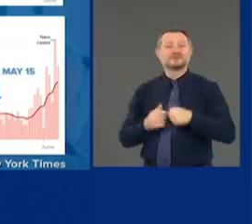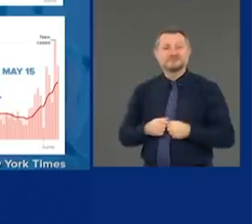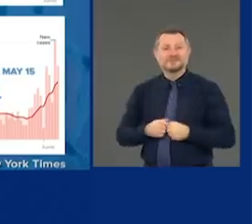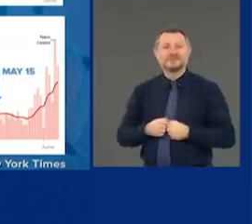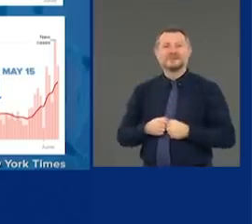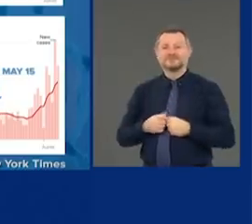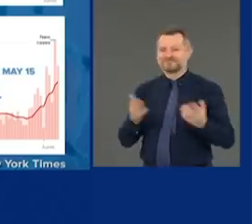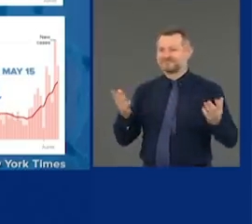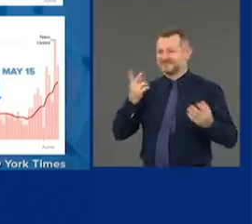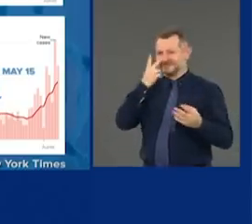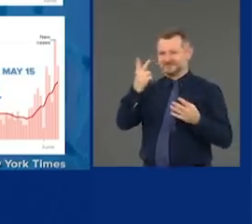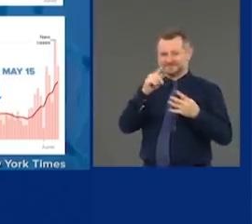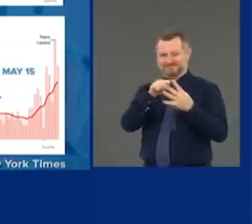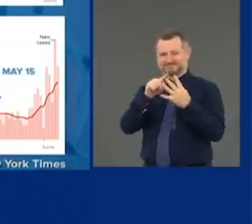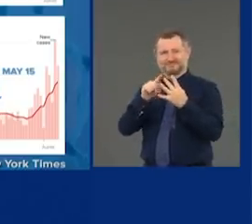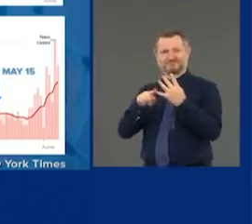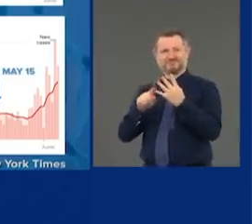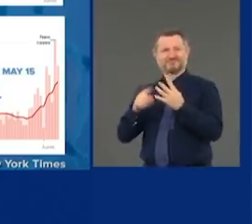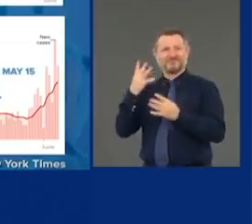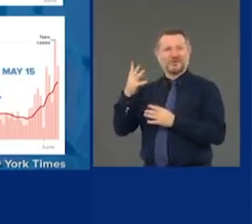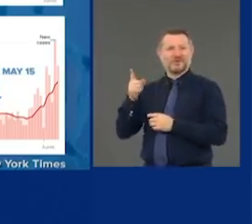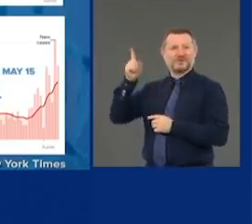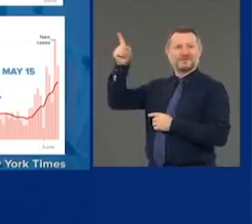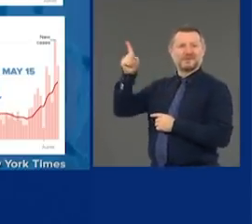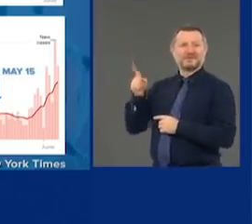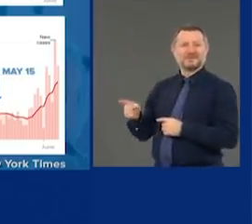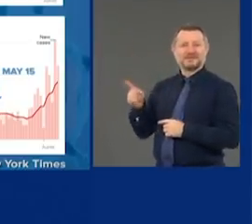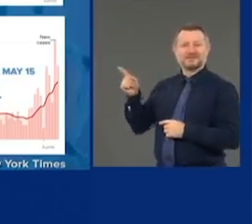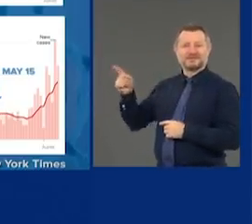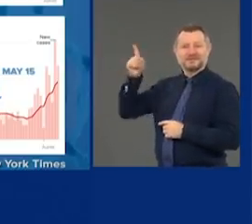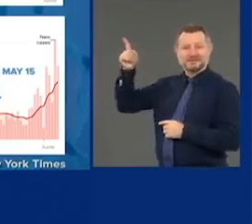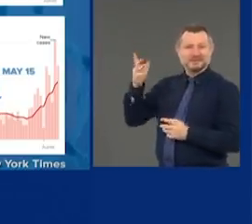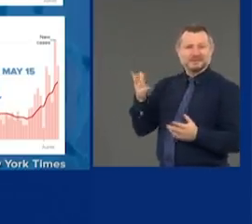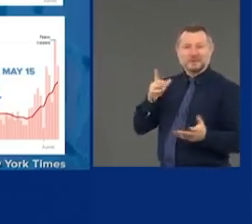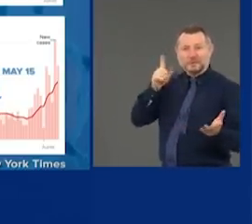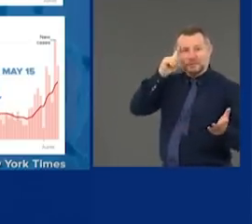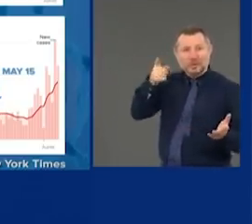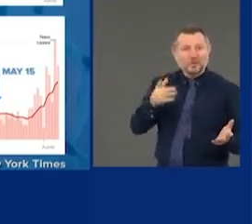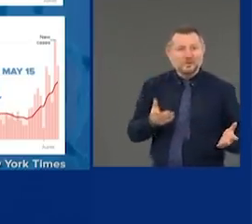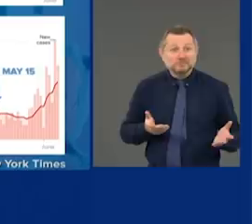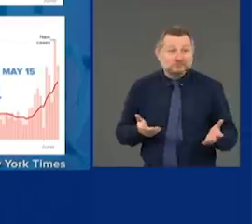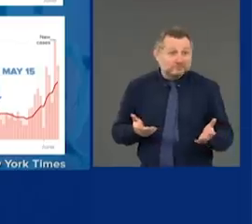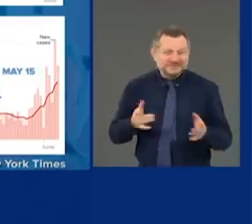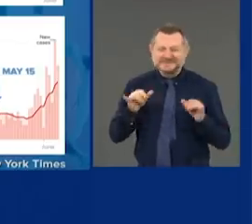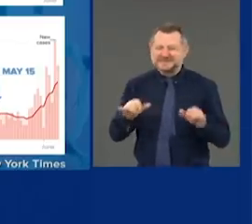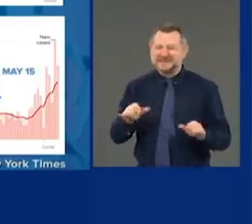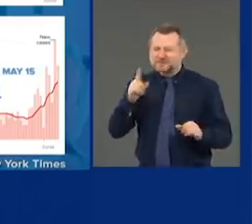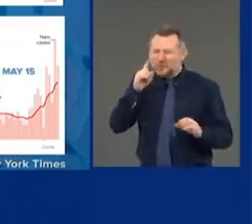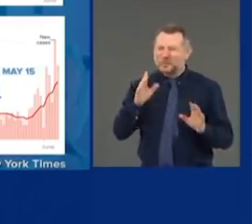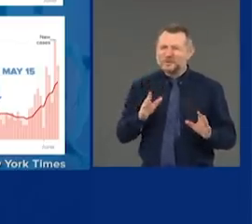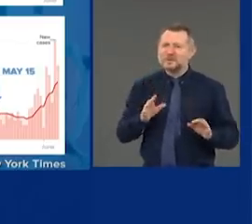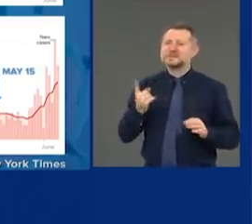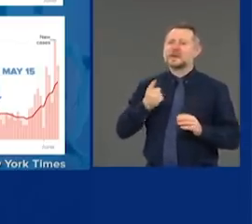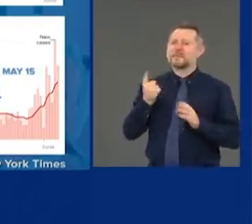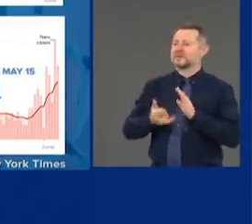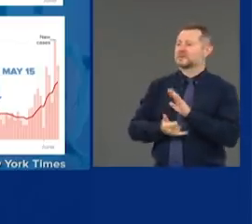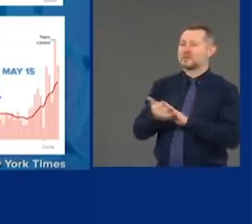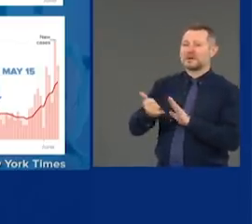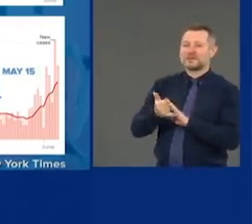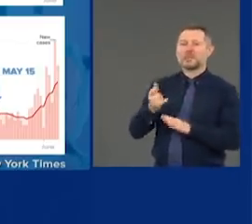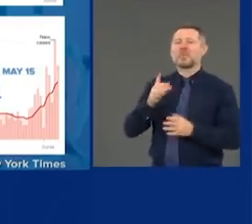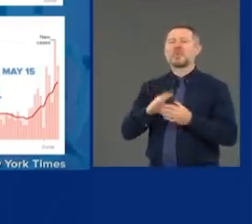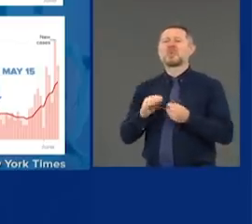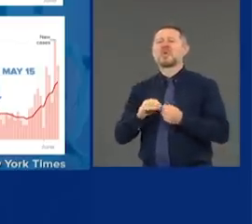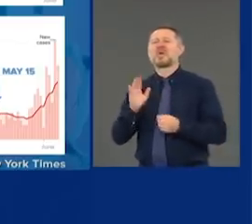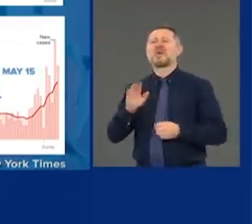That is the cautionary tale, my friends. Gentleman on the subway car just said to me he has family in Arizona. They